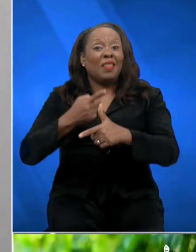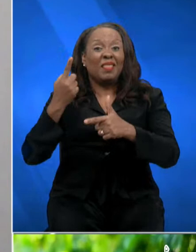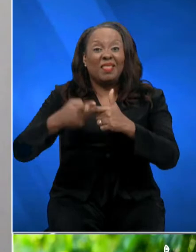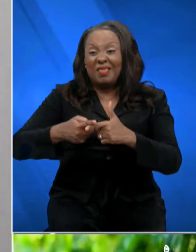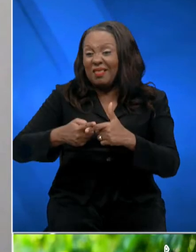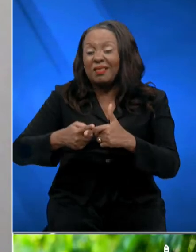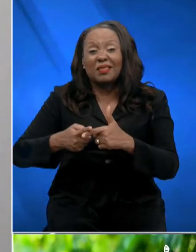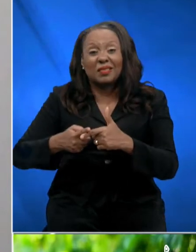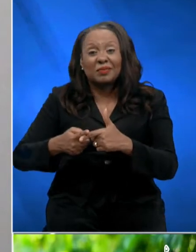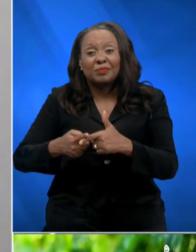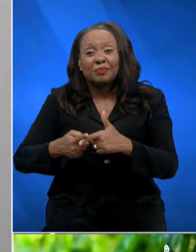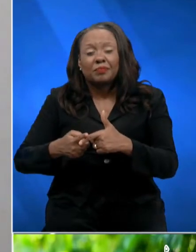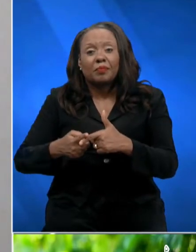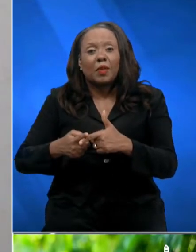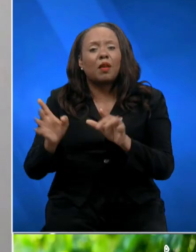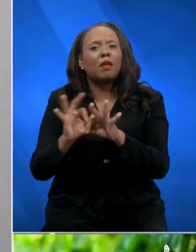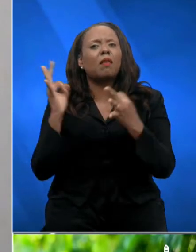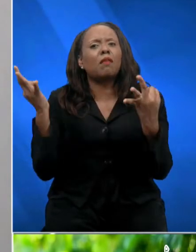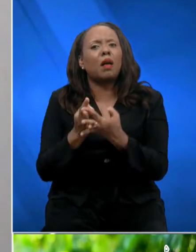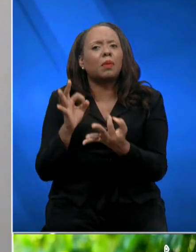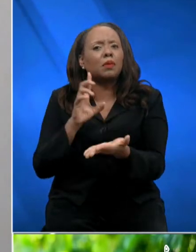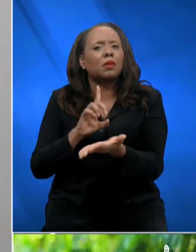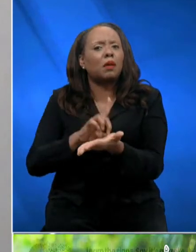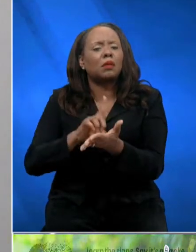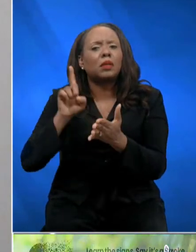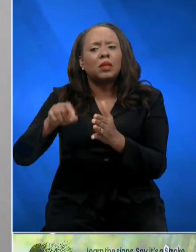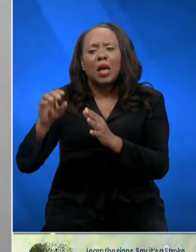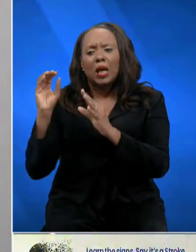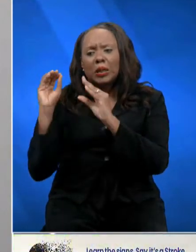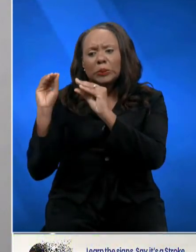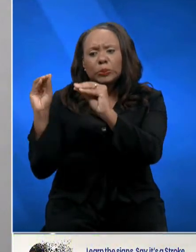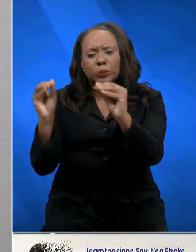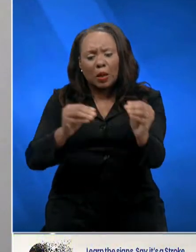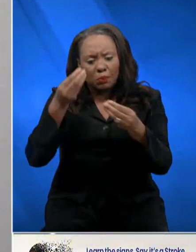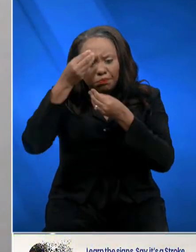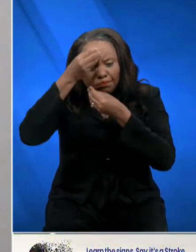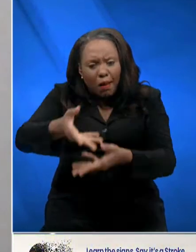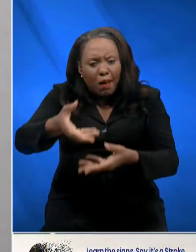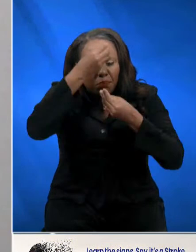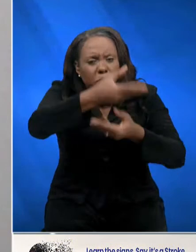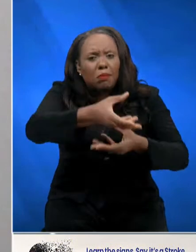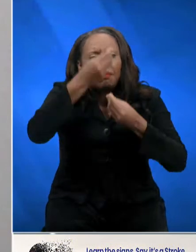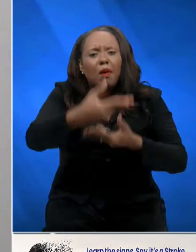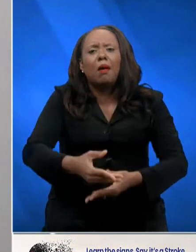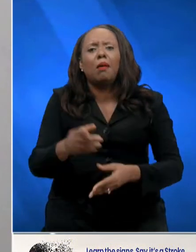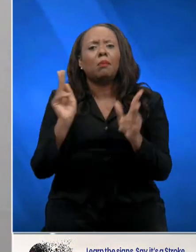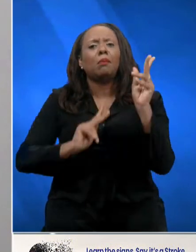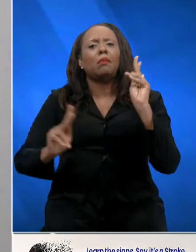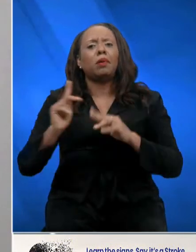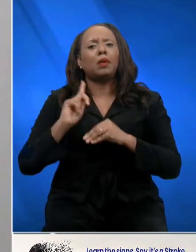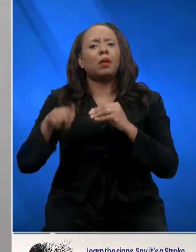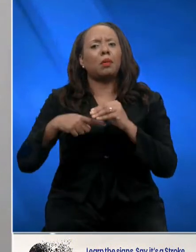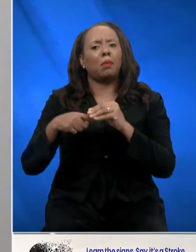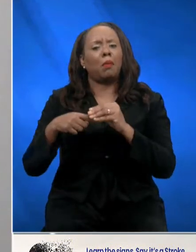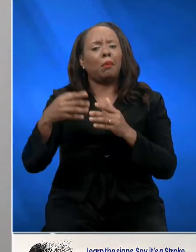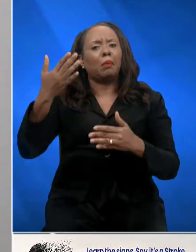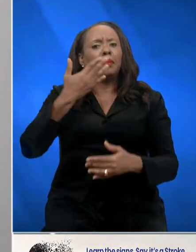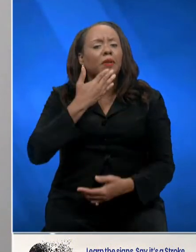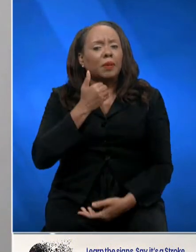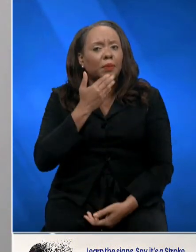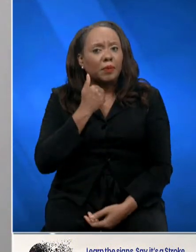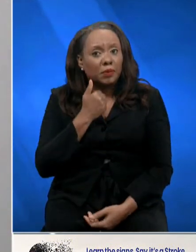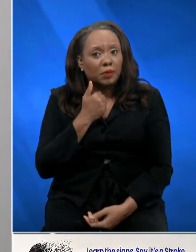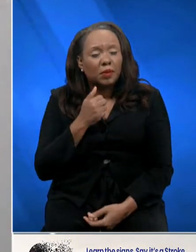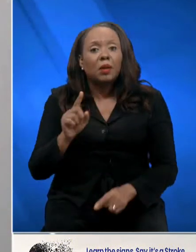education about the complications and of diabetes. But sometimes, even as Pedro was saying, there